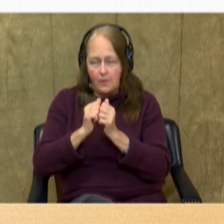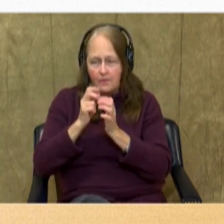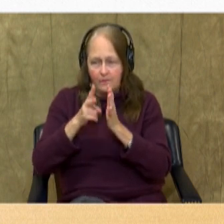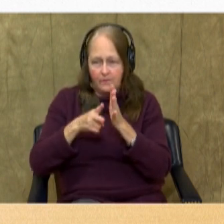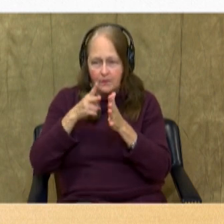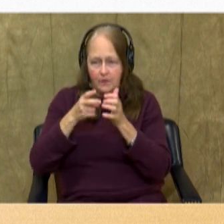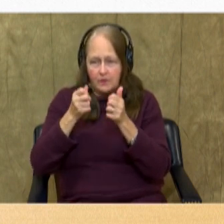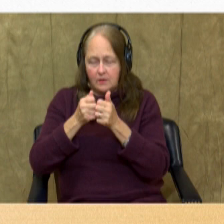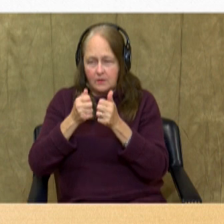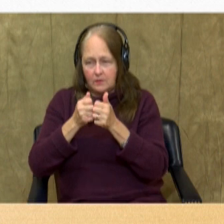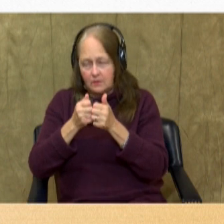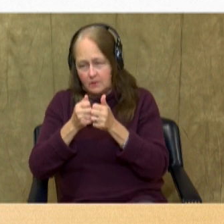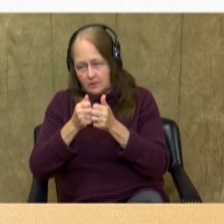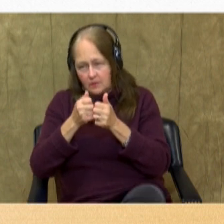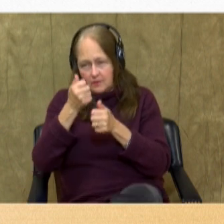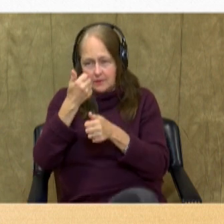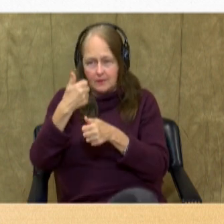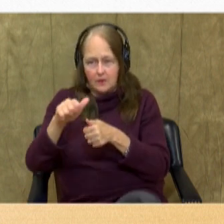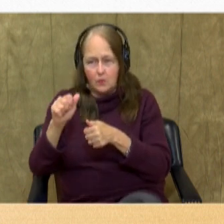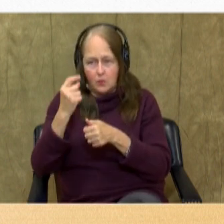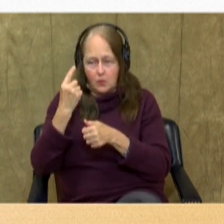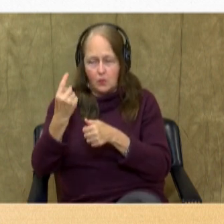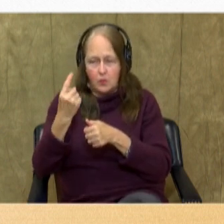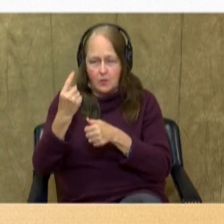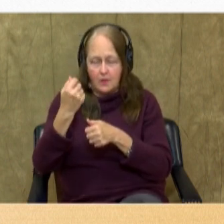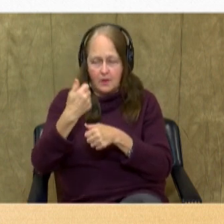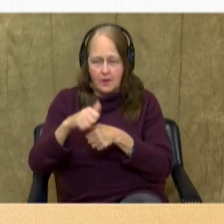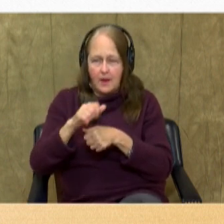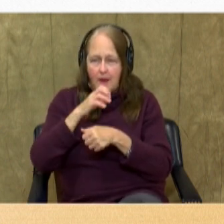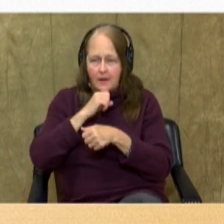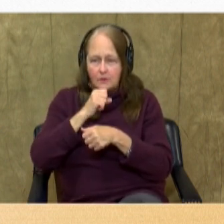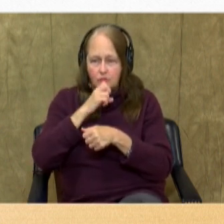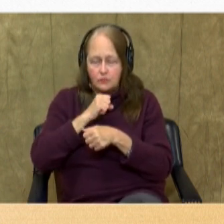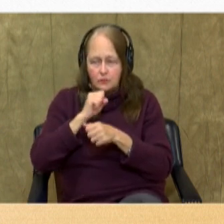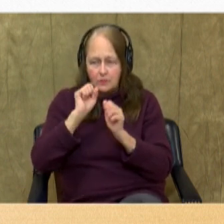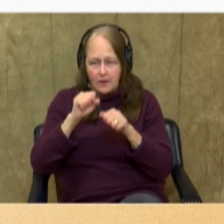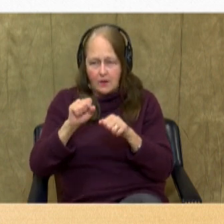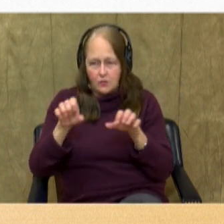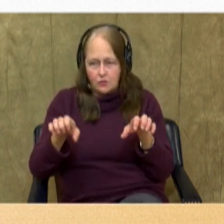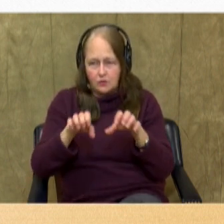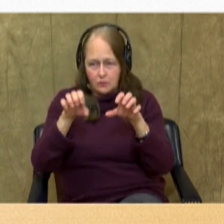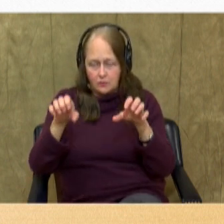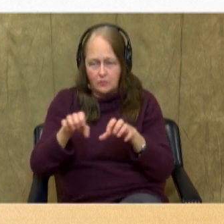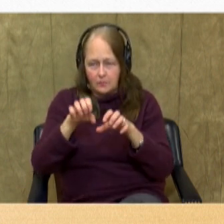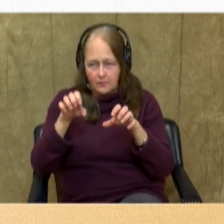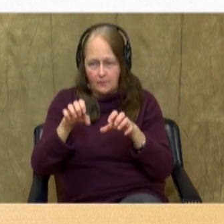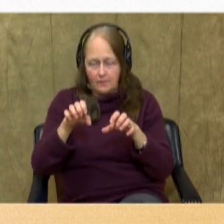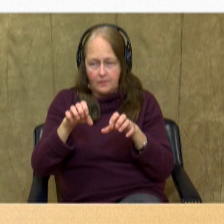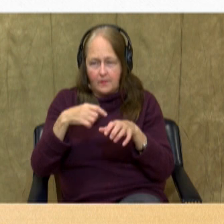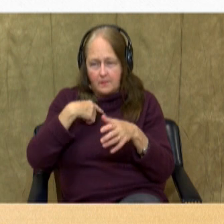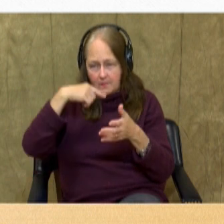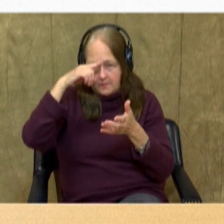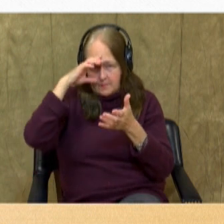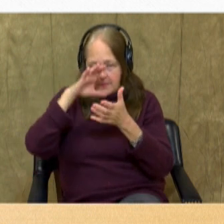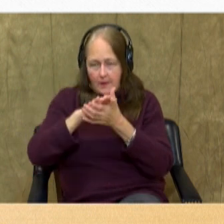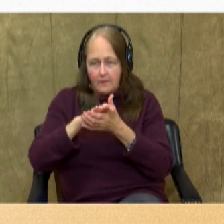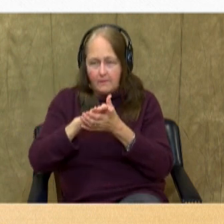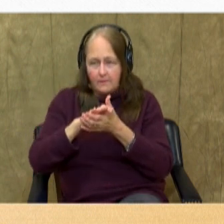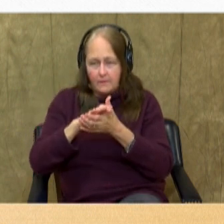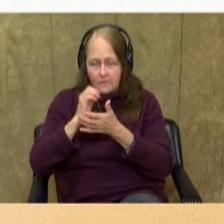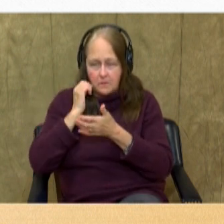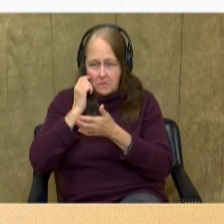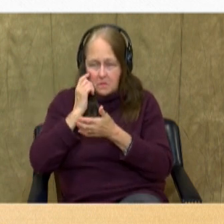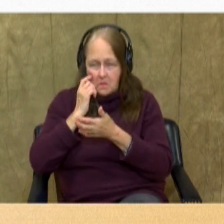Video games are something anyone at any age level can do. I definitely believe that statement.